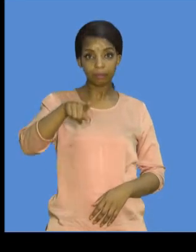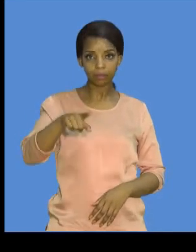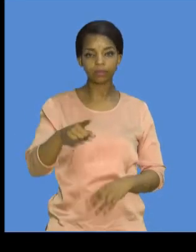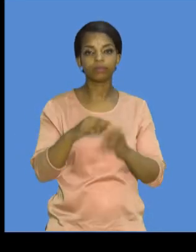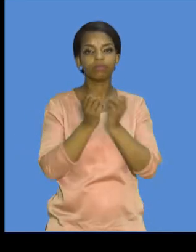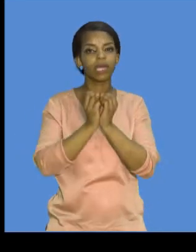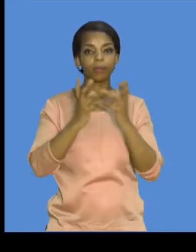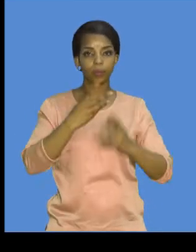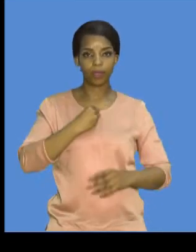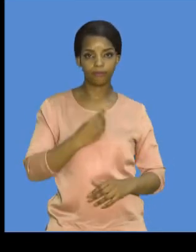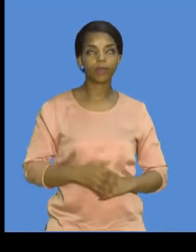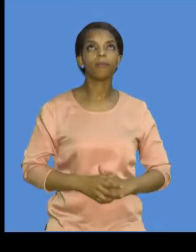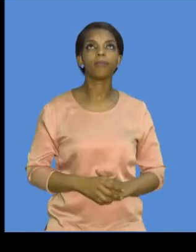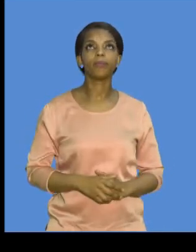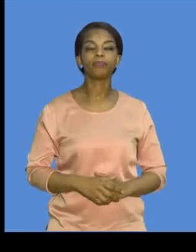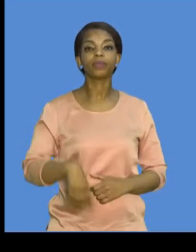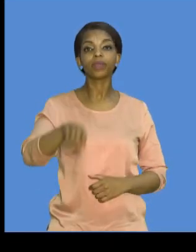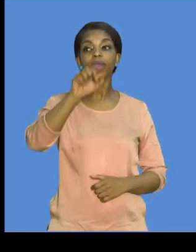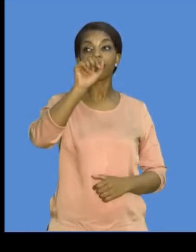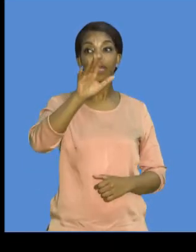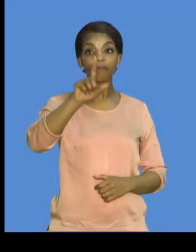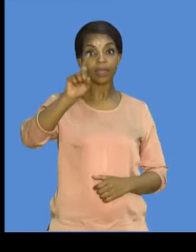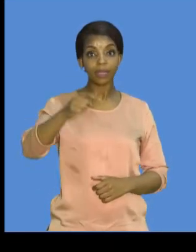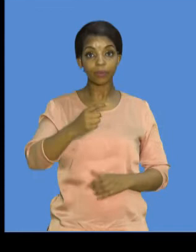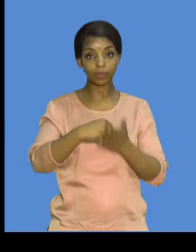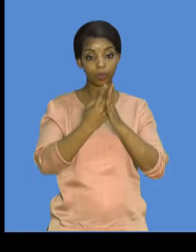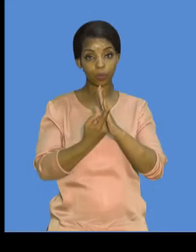was 5,000. In week 2, it was